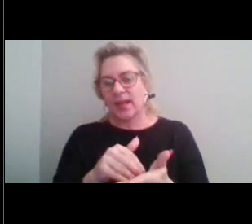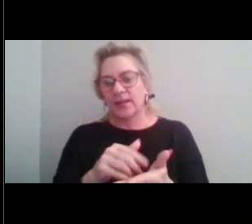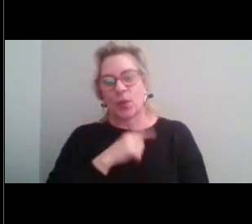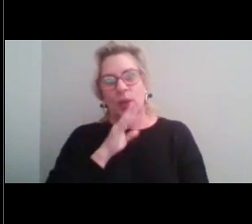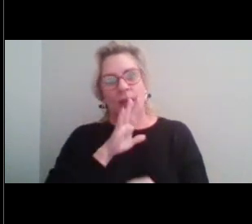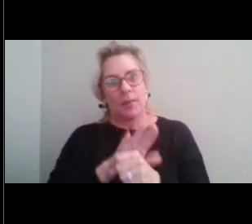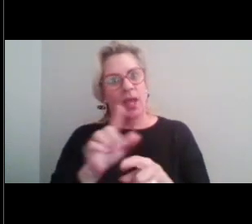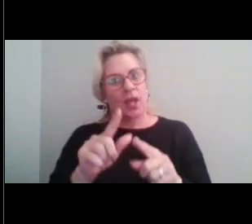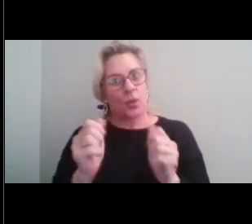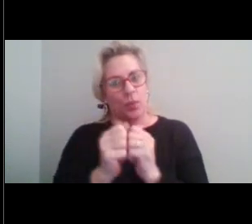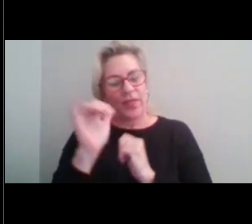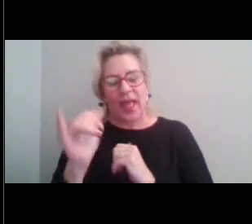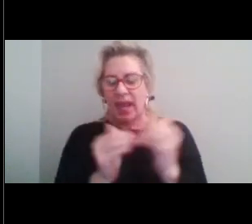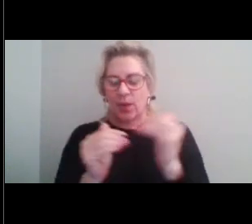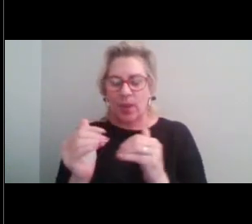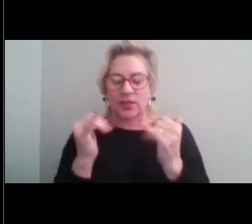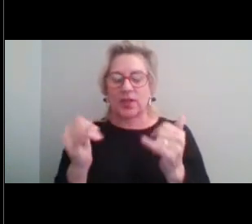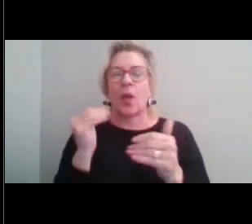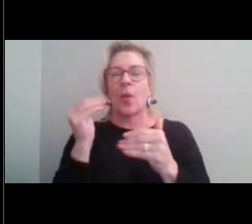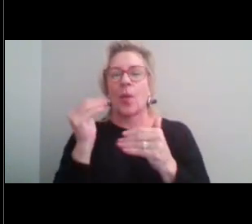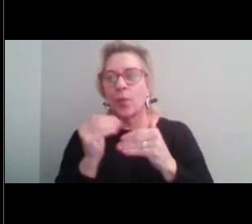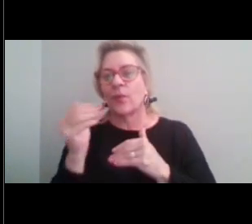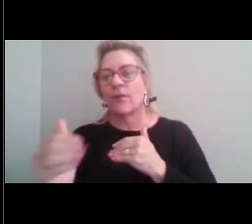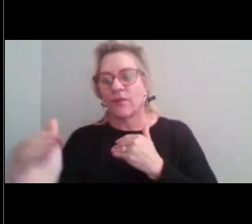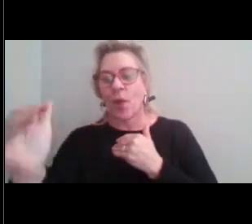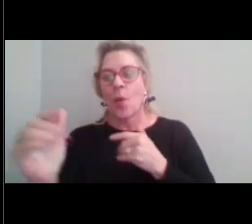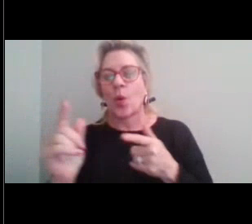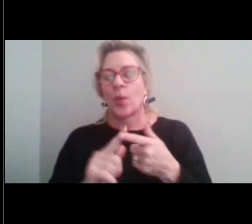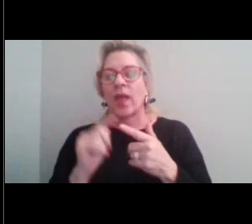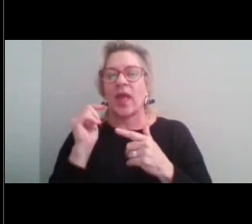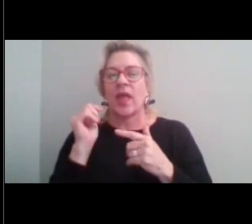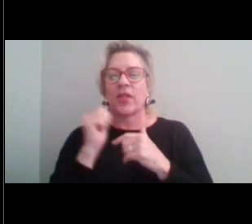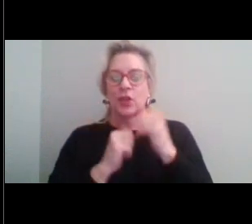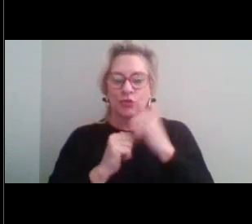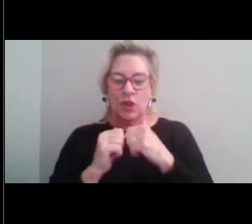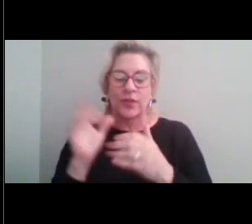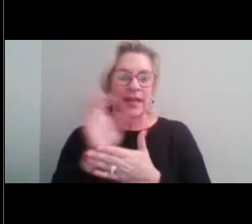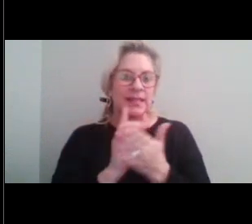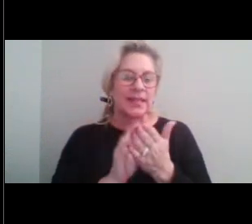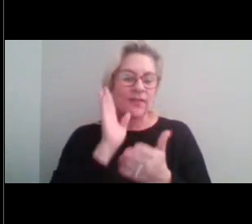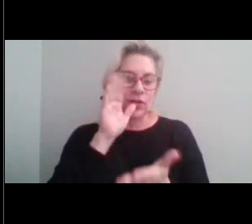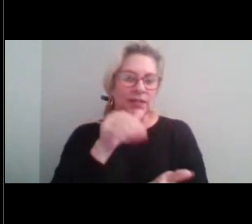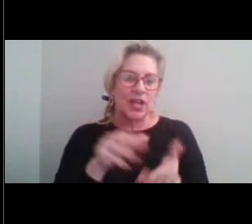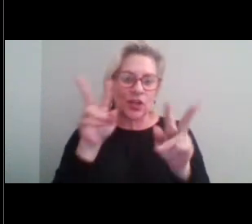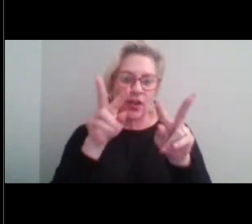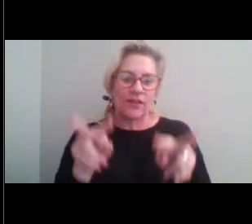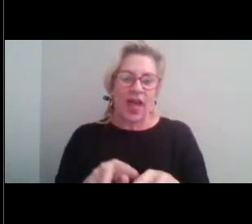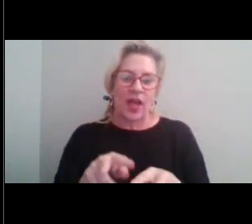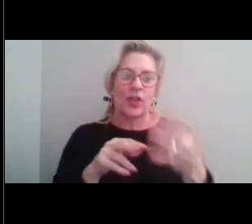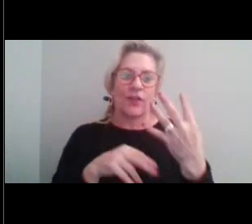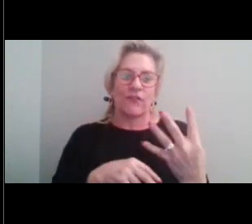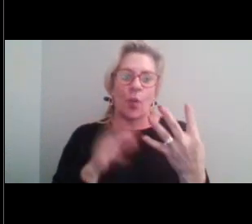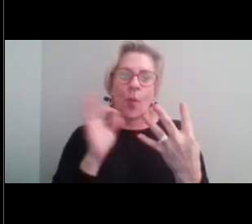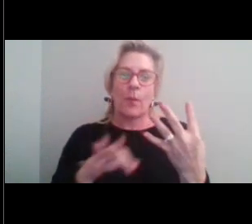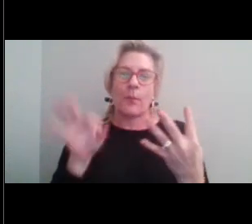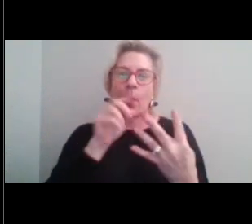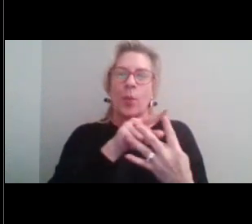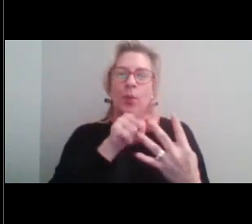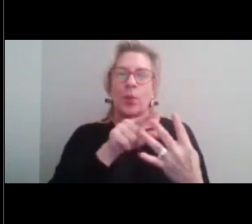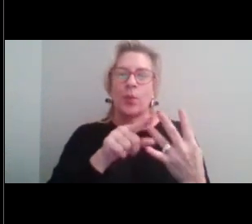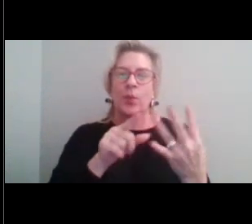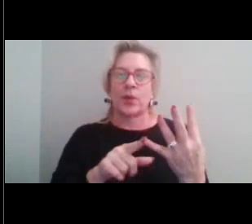that. Anyway, we're moving forward on the construction, as I noted, design for our Central Valley stations. There are 4 key stations in the Central